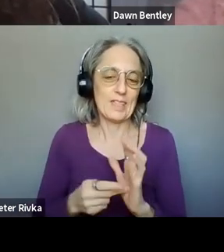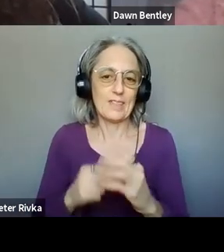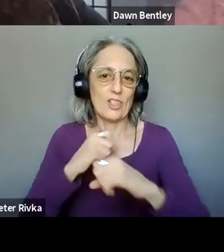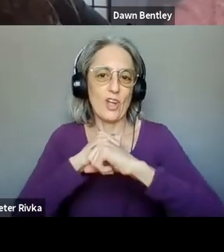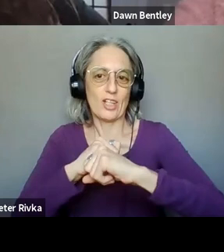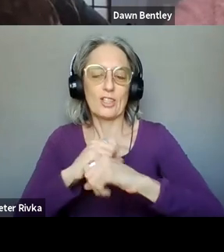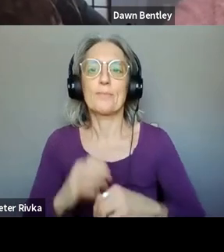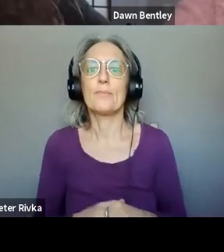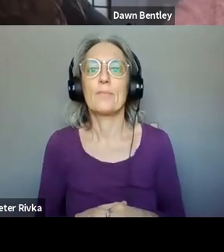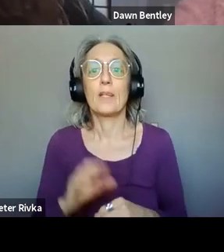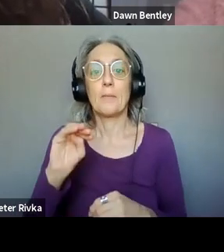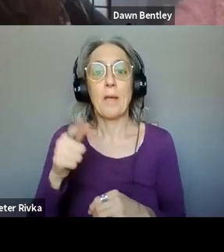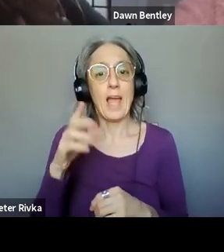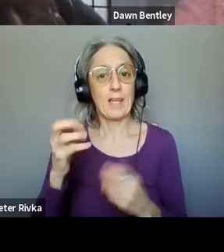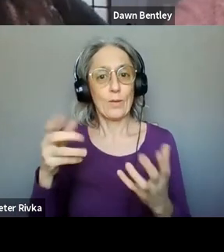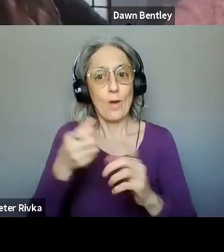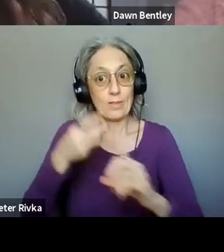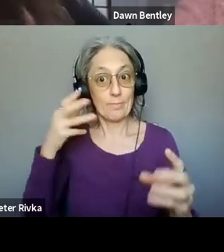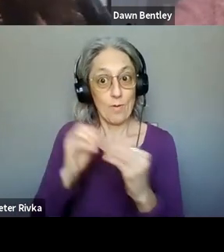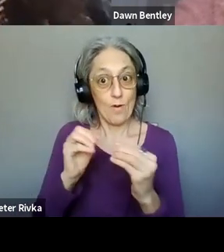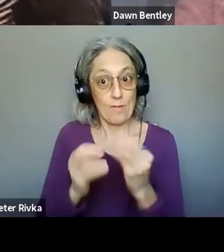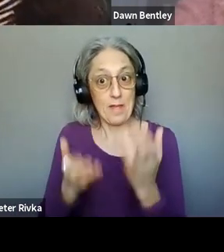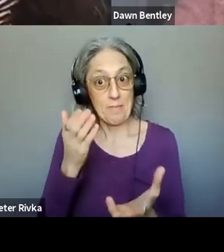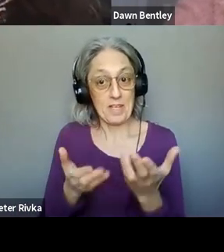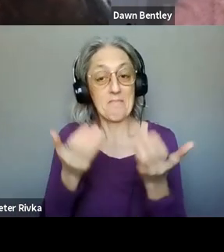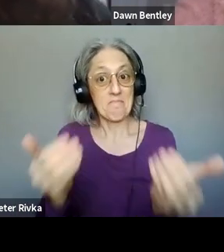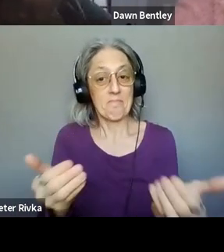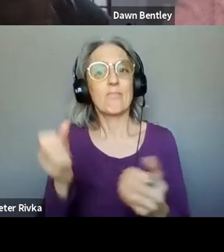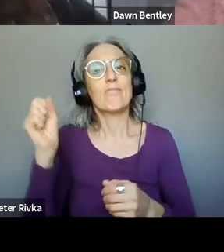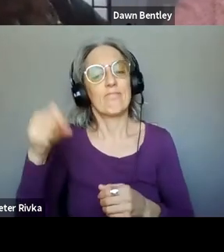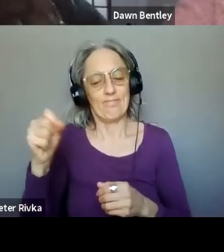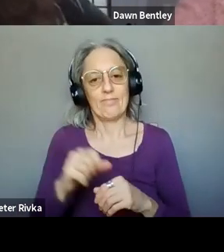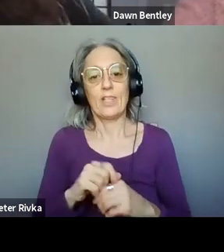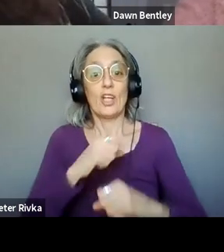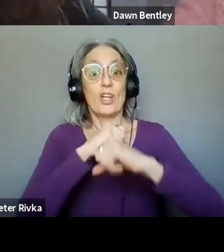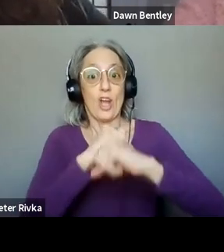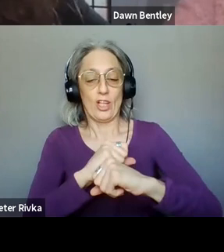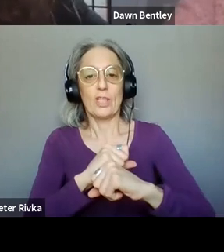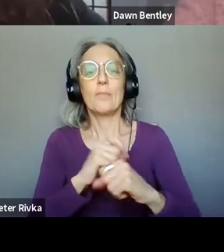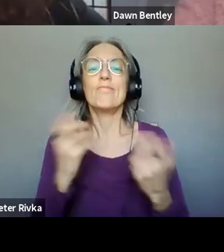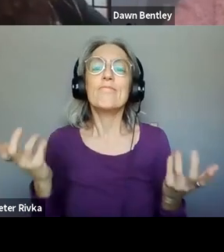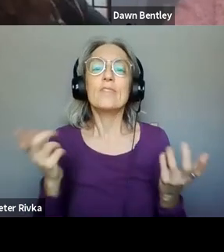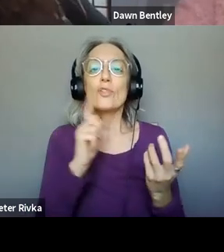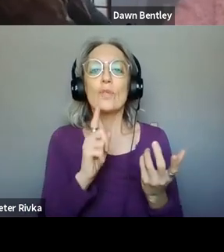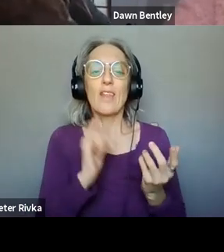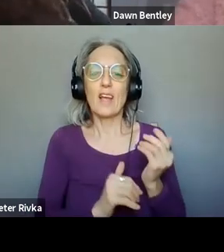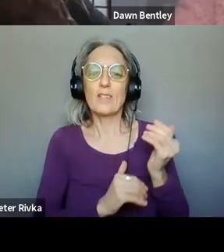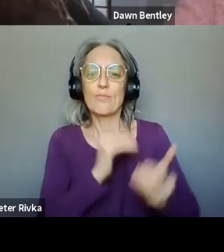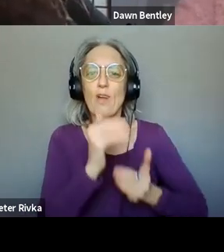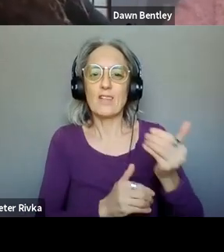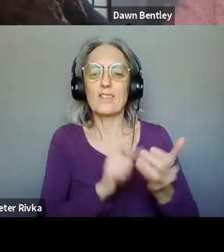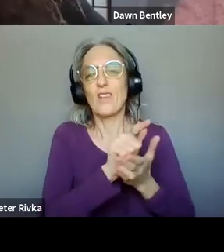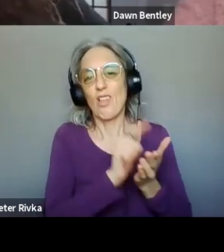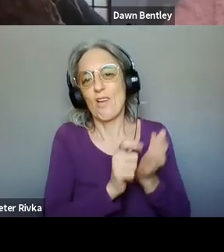Maybe Maggie want to go in a little more detail on that. Yeah, so guardianship is a legal process that exists in the state of